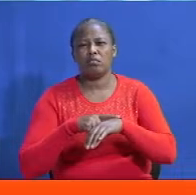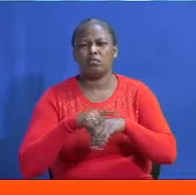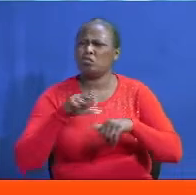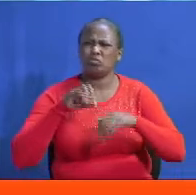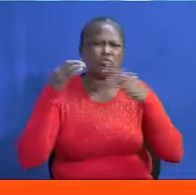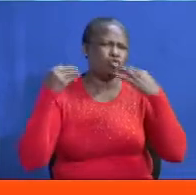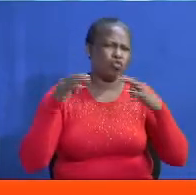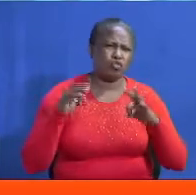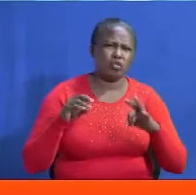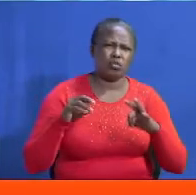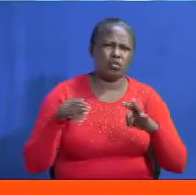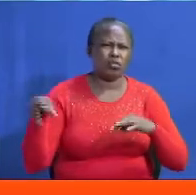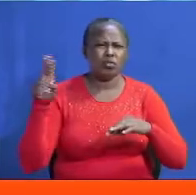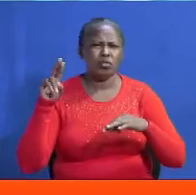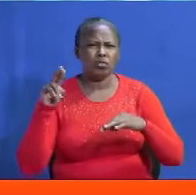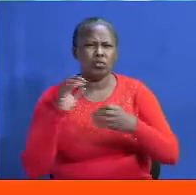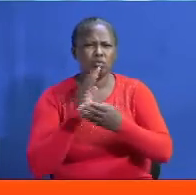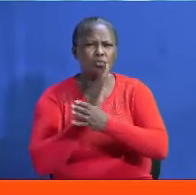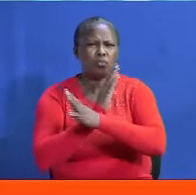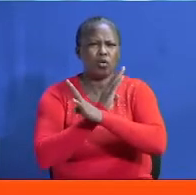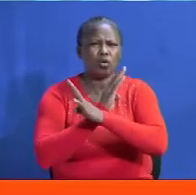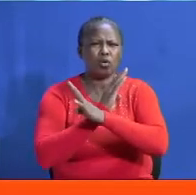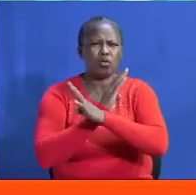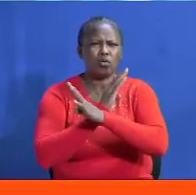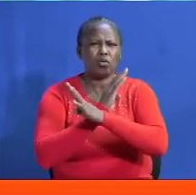So the only thing you need to buy is RAM.